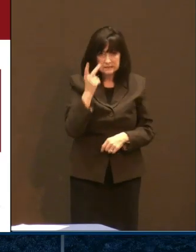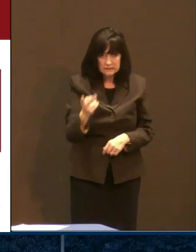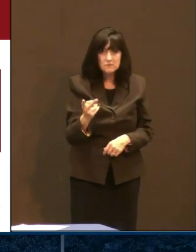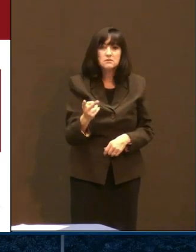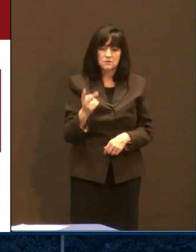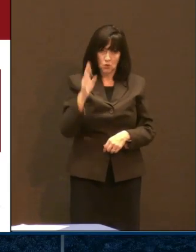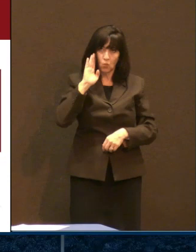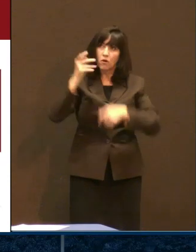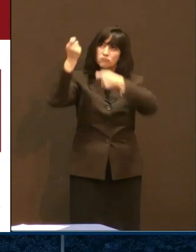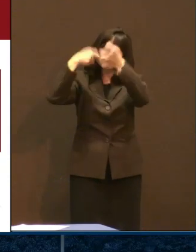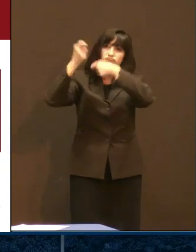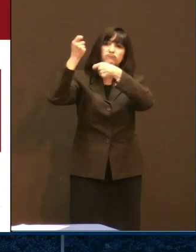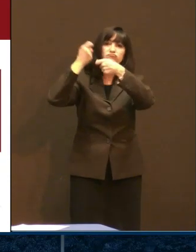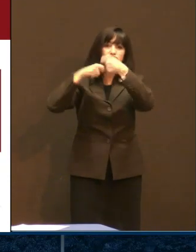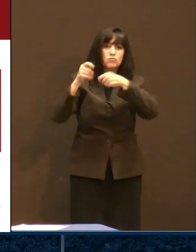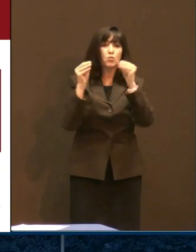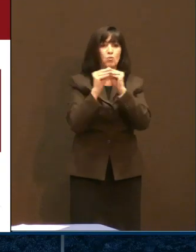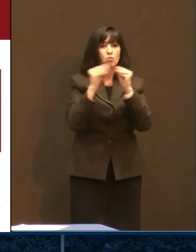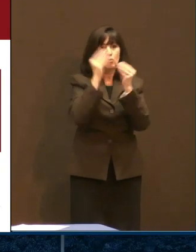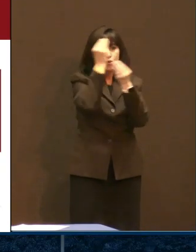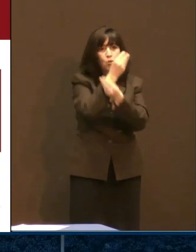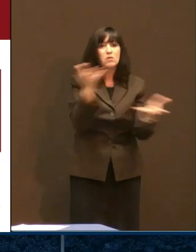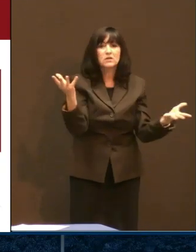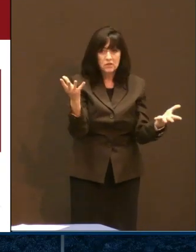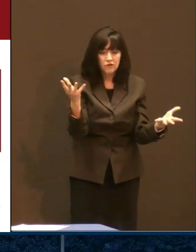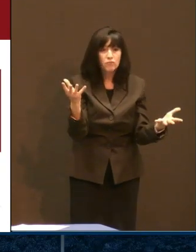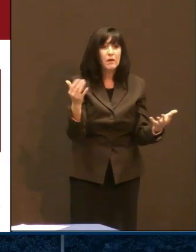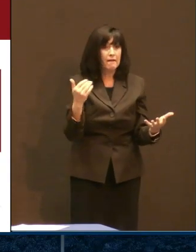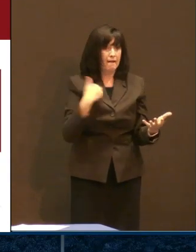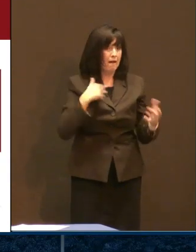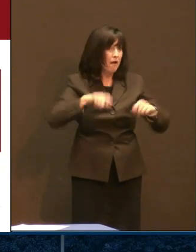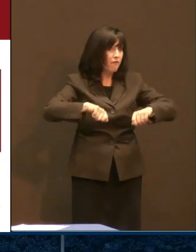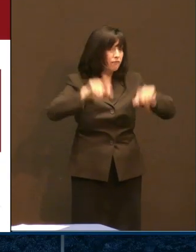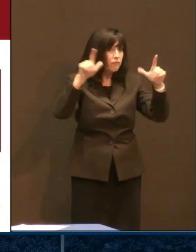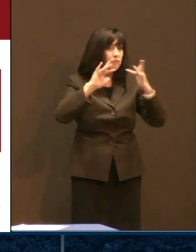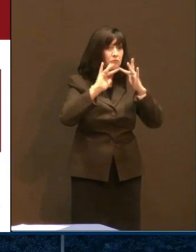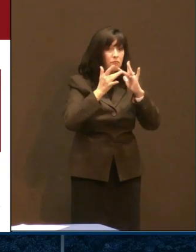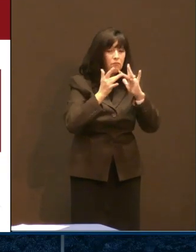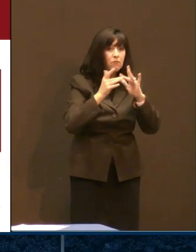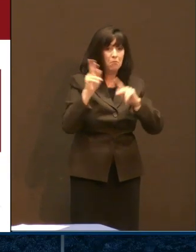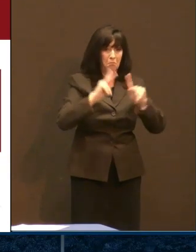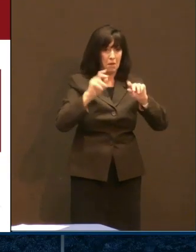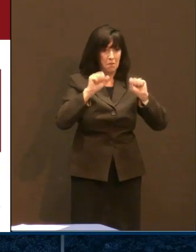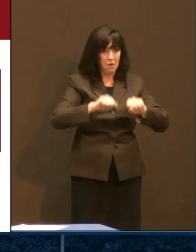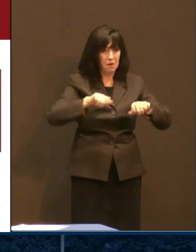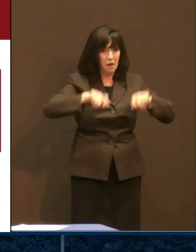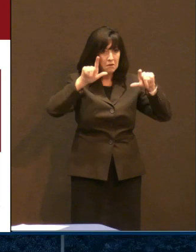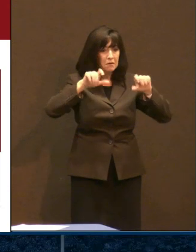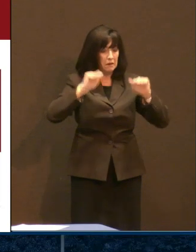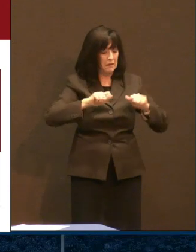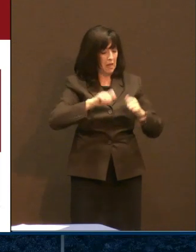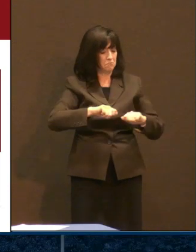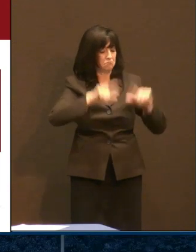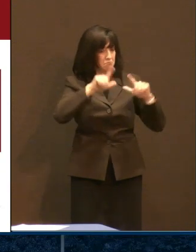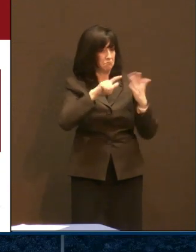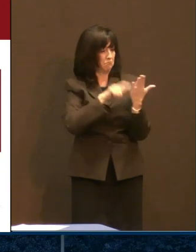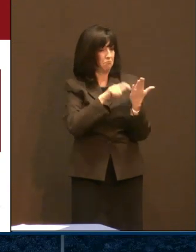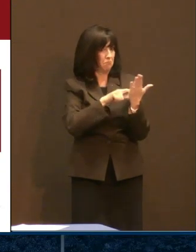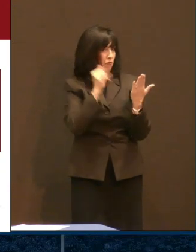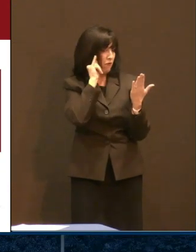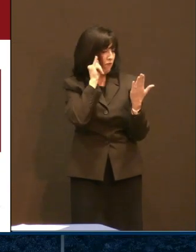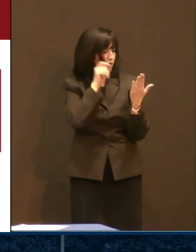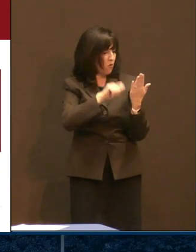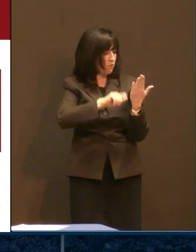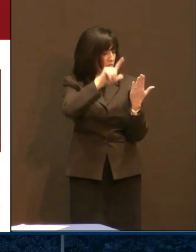necessary. They will be on the COVID website at coronavirus.delaware.gov, and as we need to use our partners down there, we